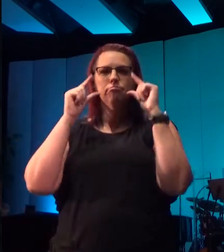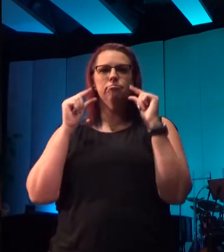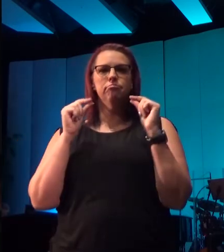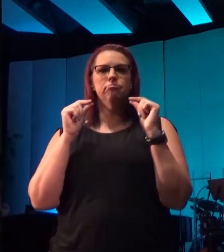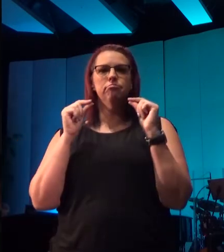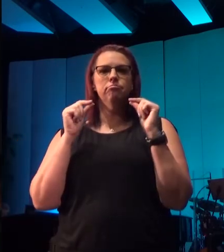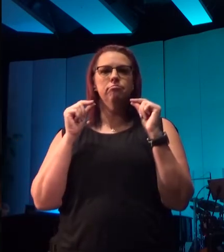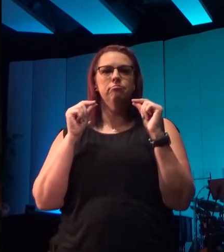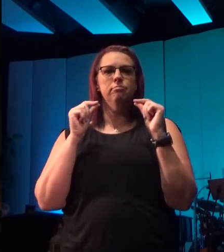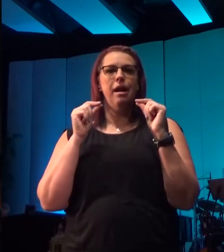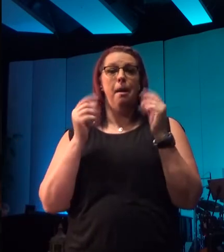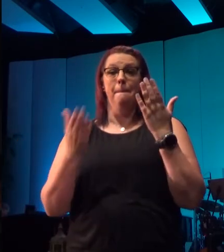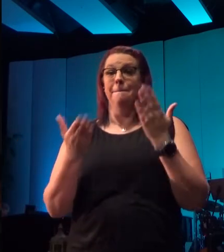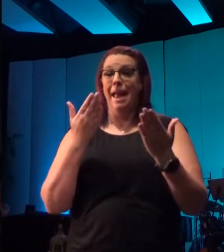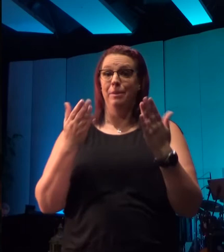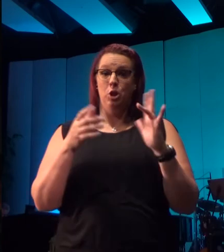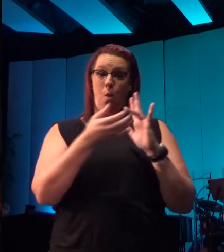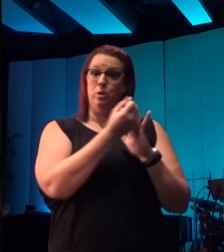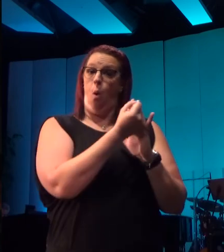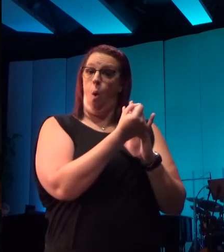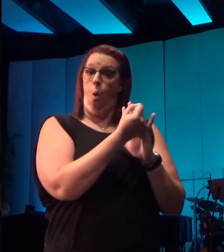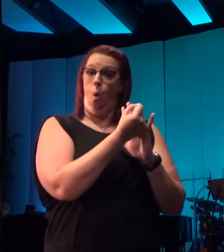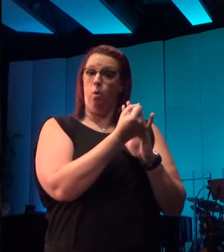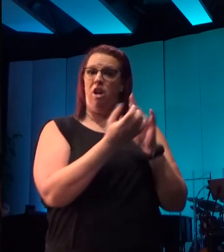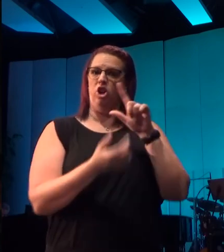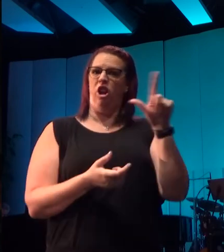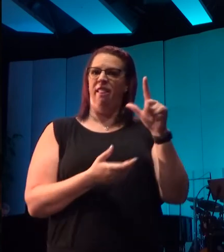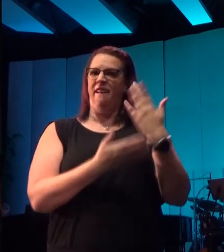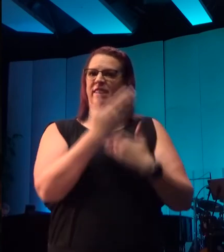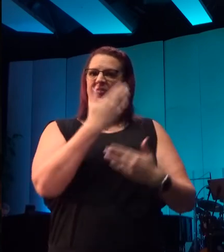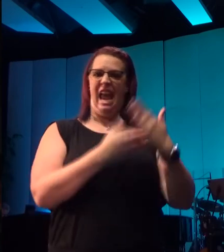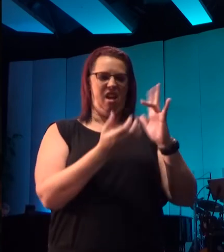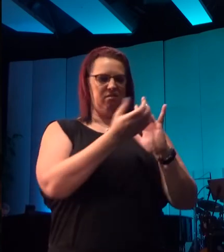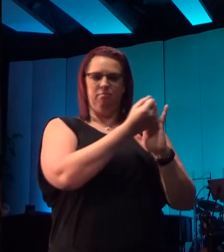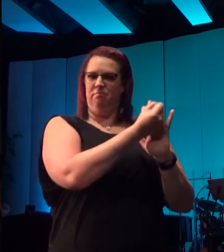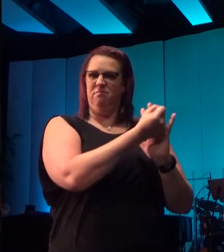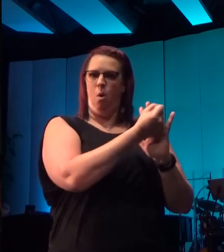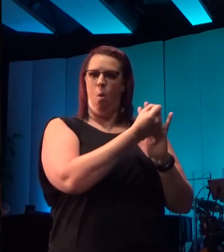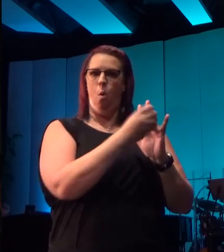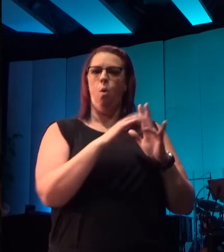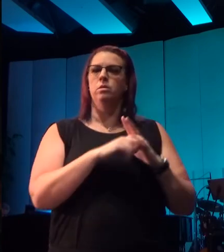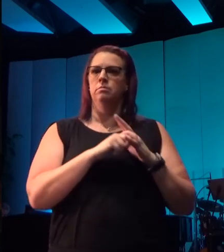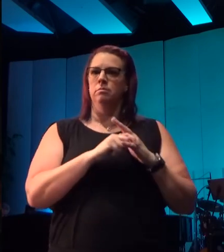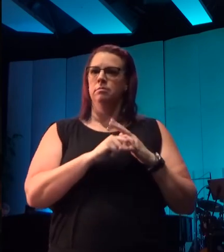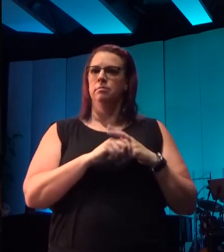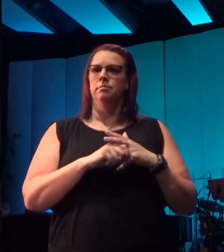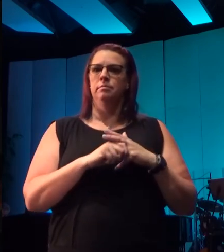to grab your ring finger of the left hand with the right.